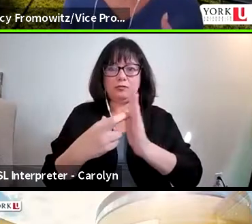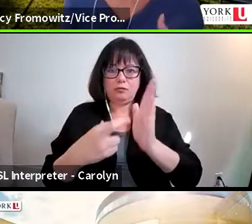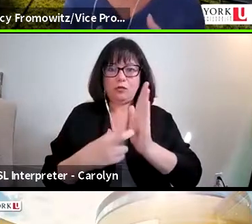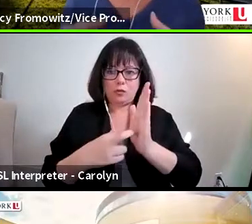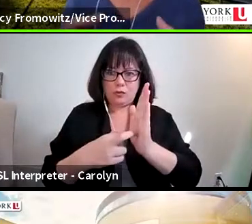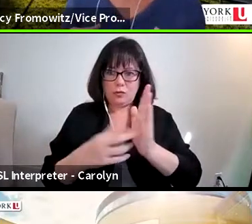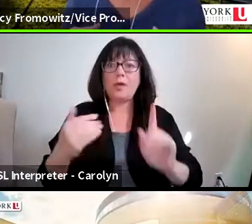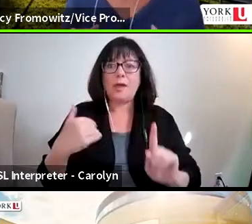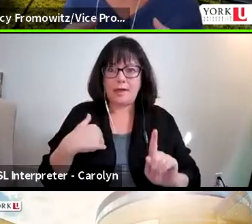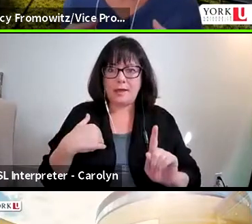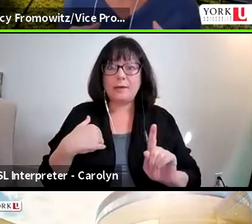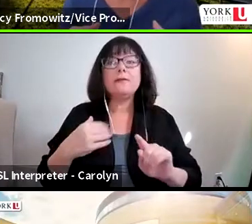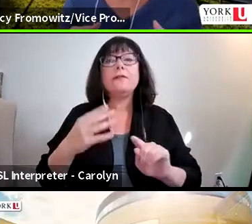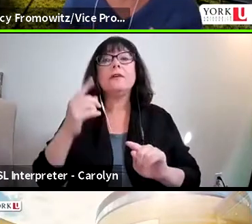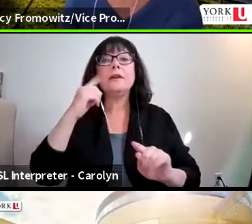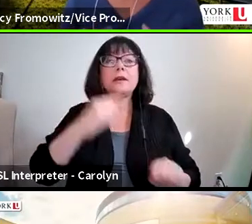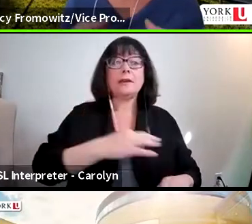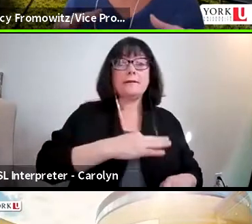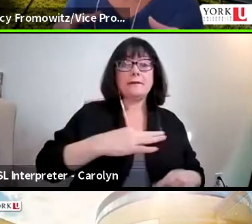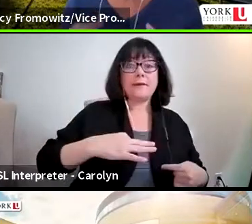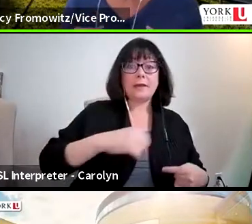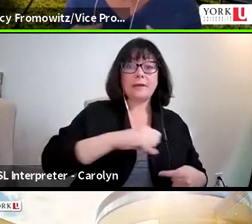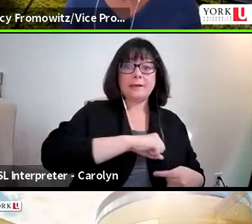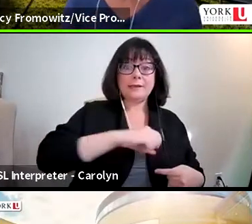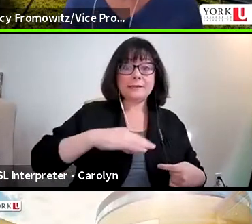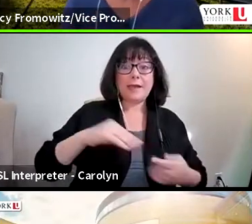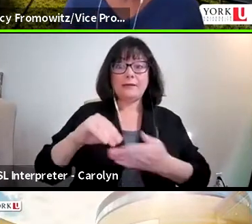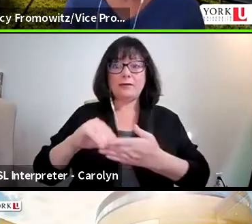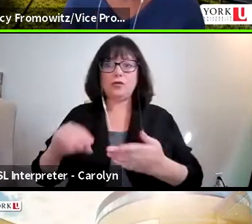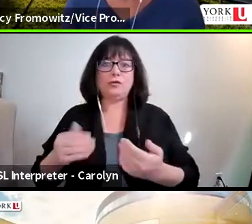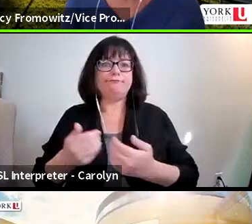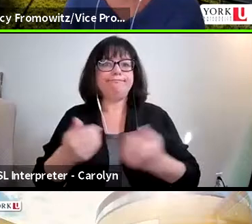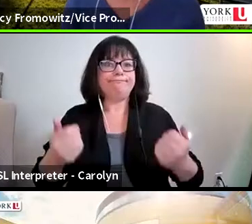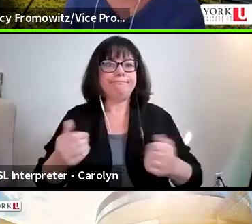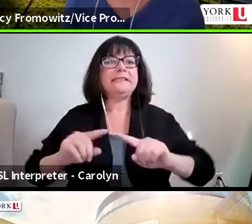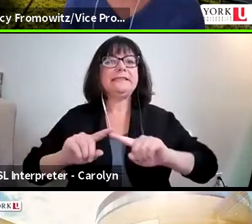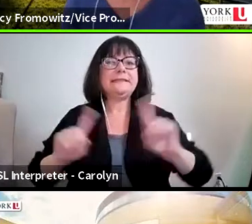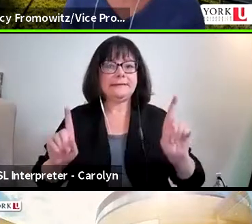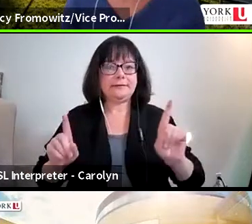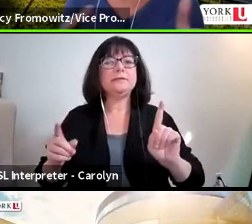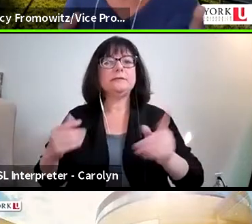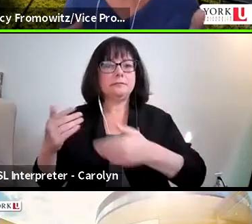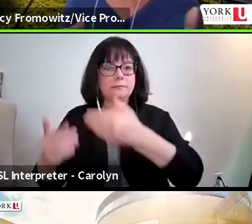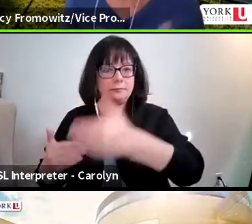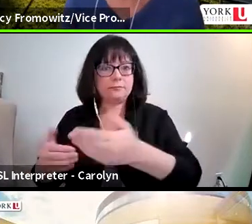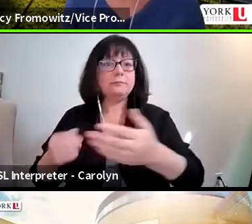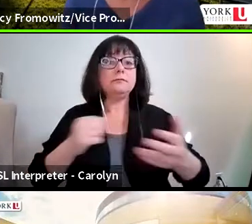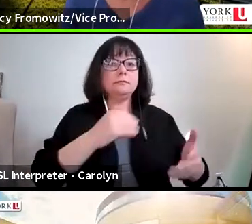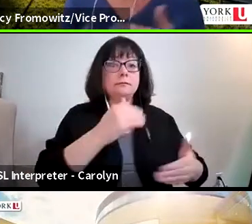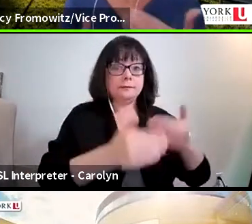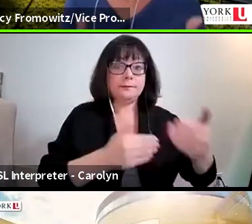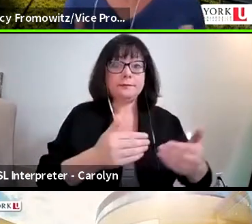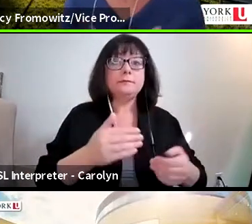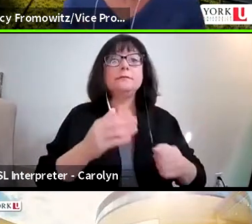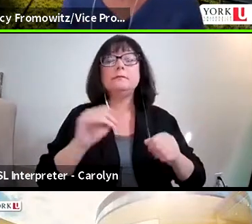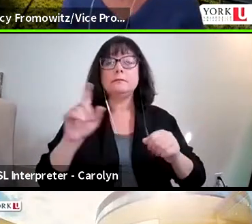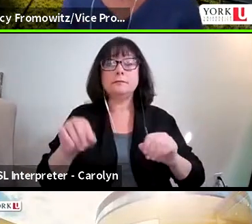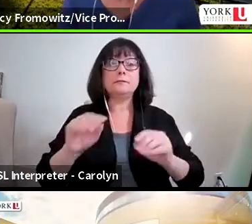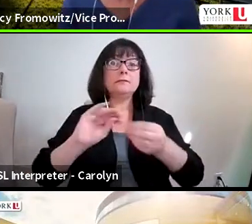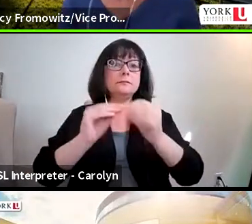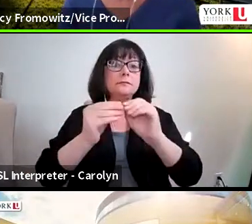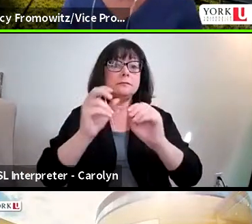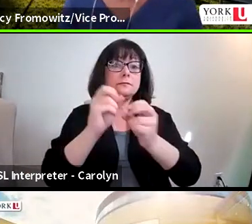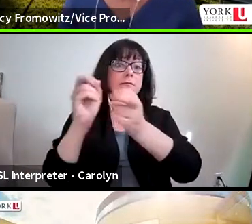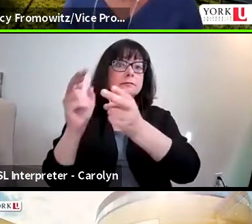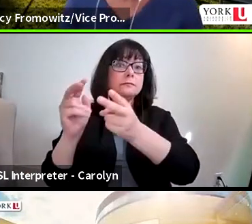students. And it involves anyone who has been on campus in the last while until